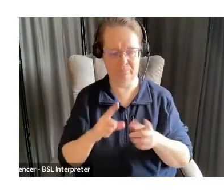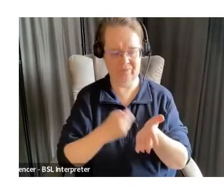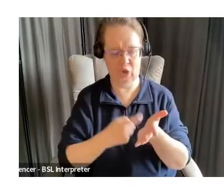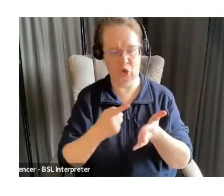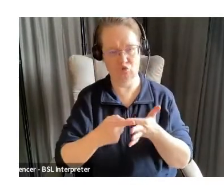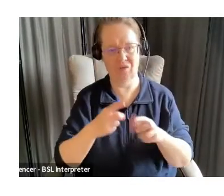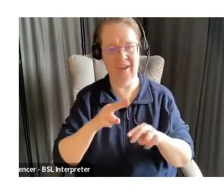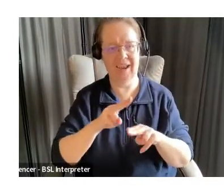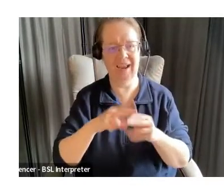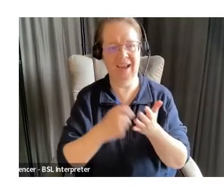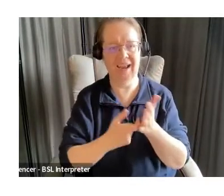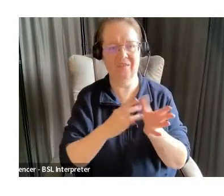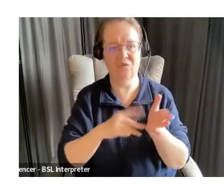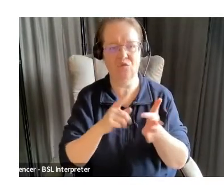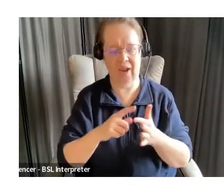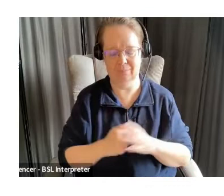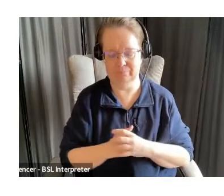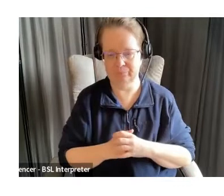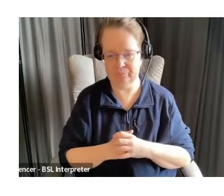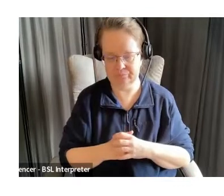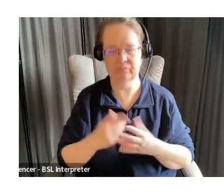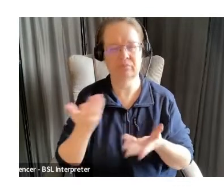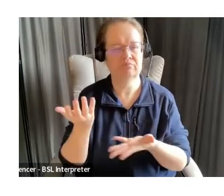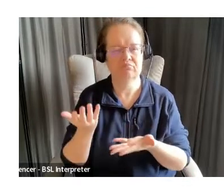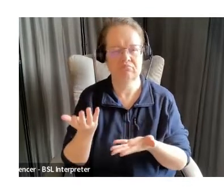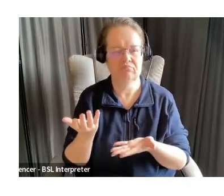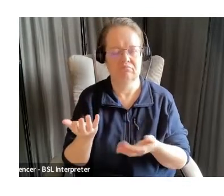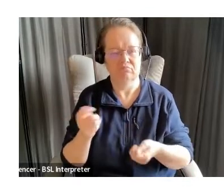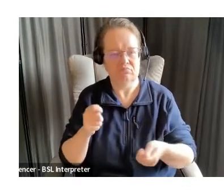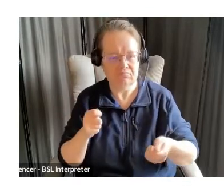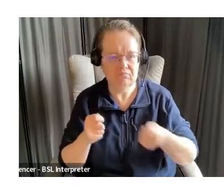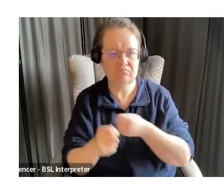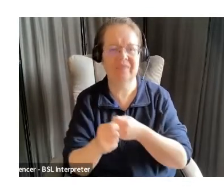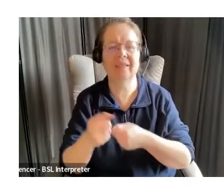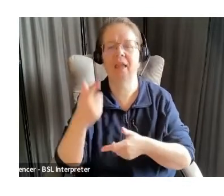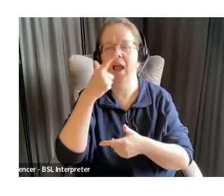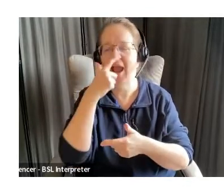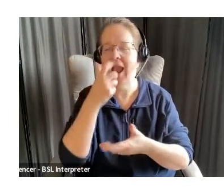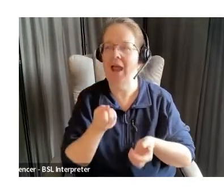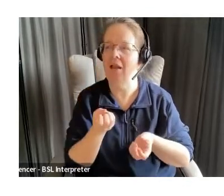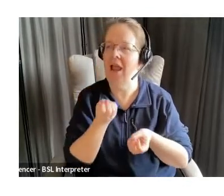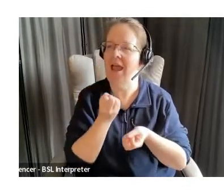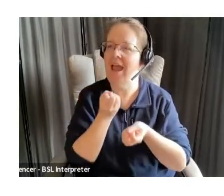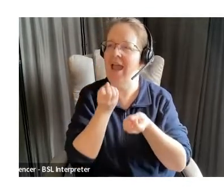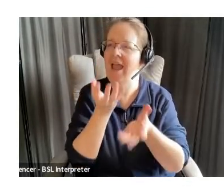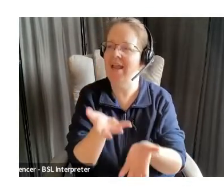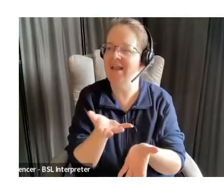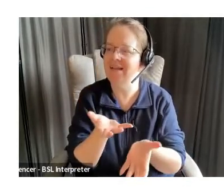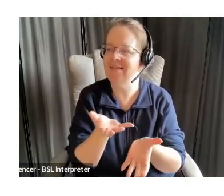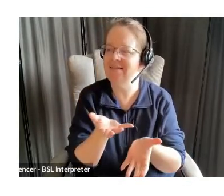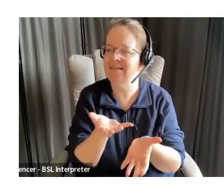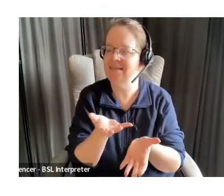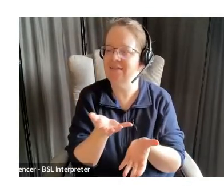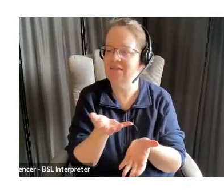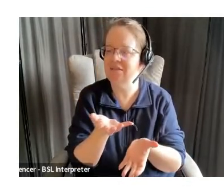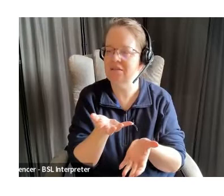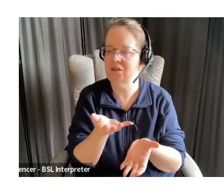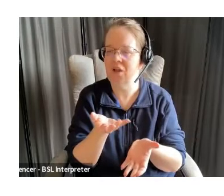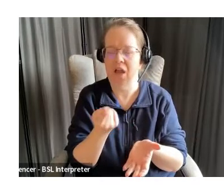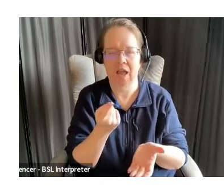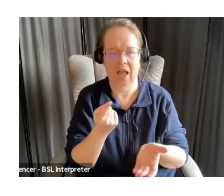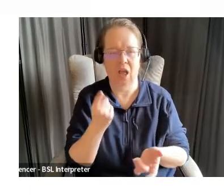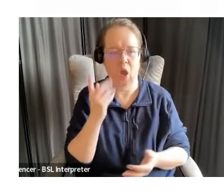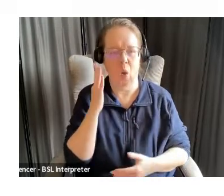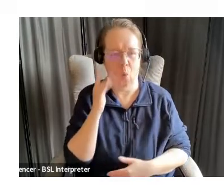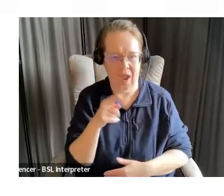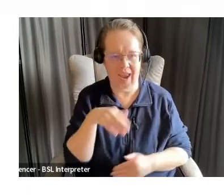however, share with me, give me just one word to express how you feel when you are just about